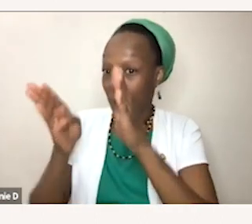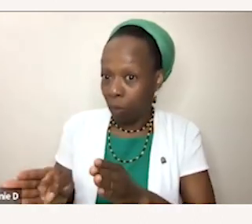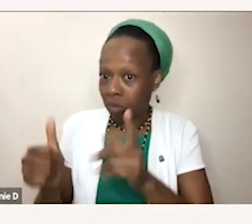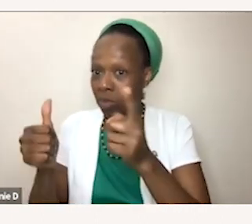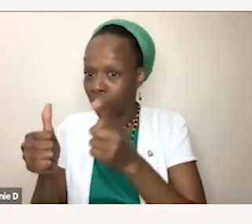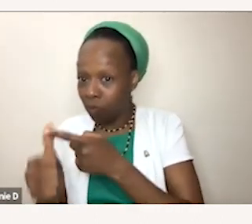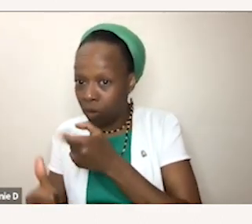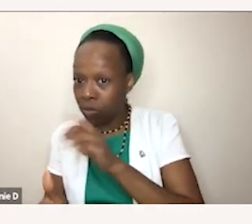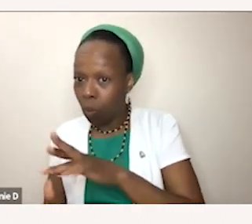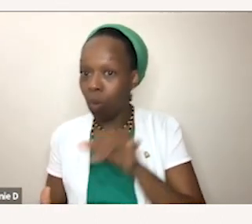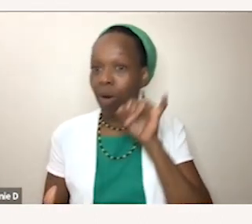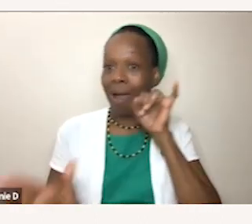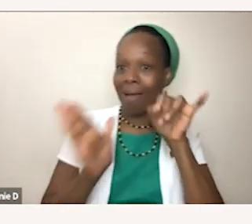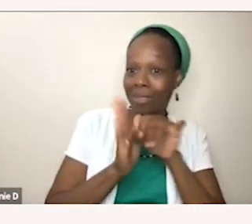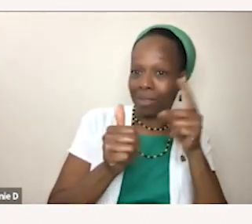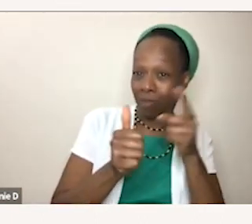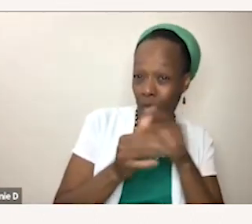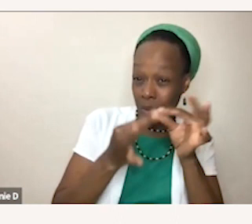there. So,